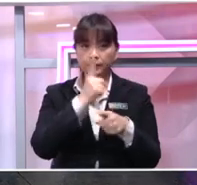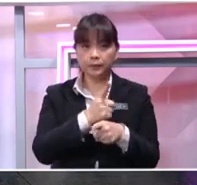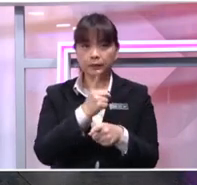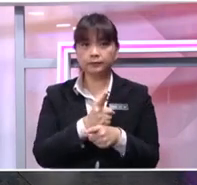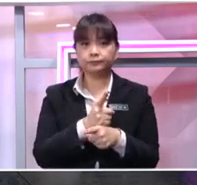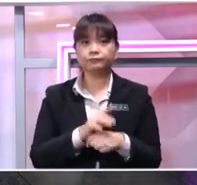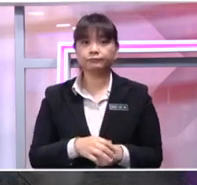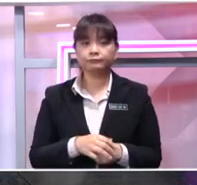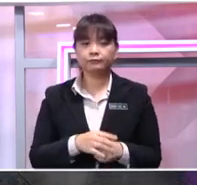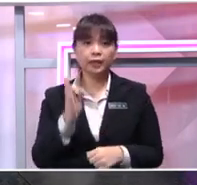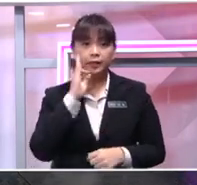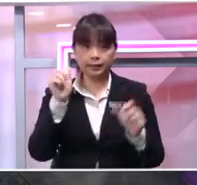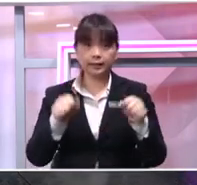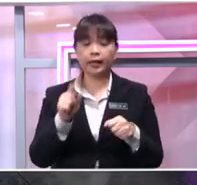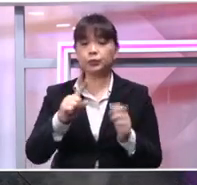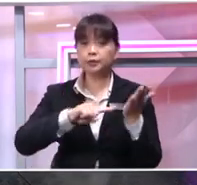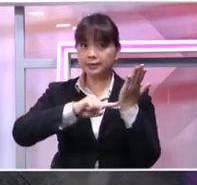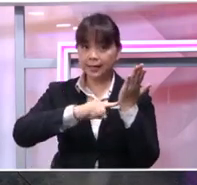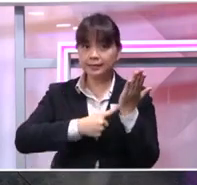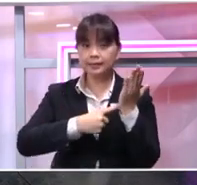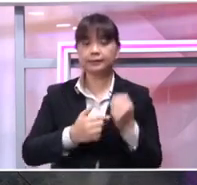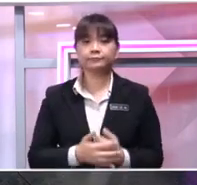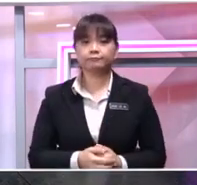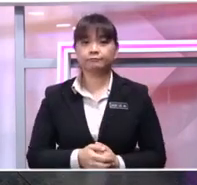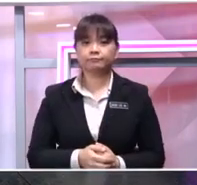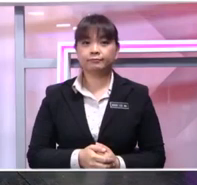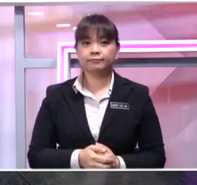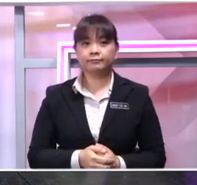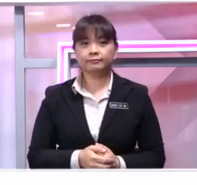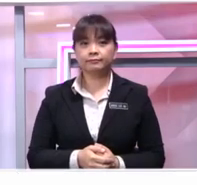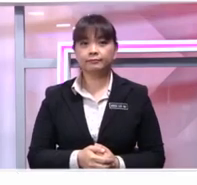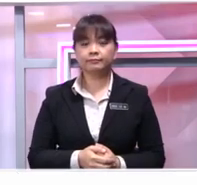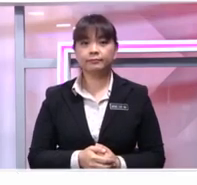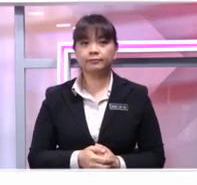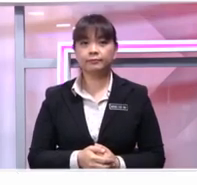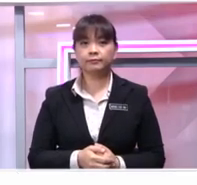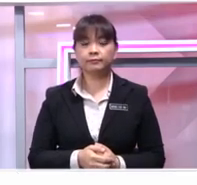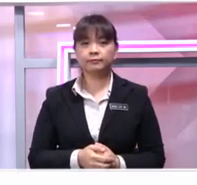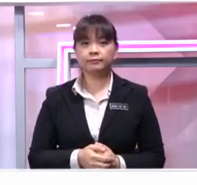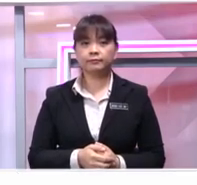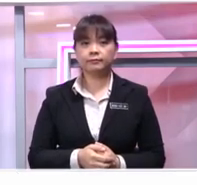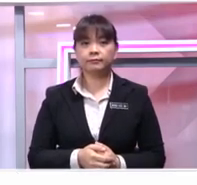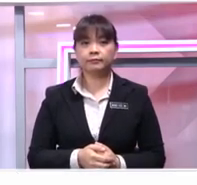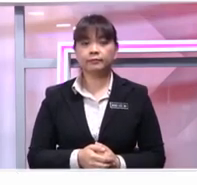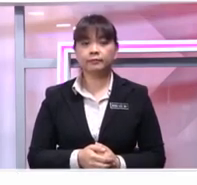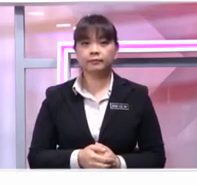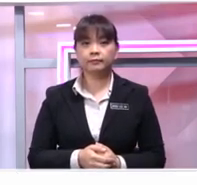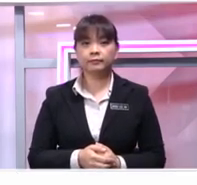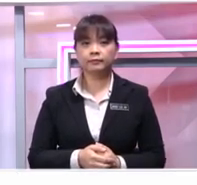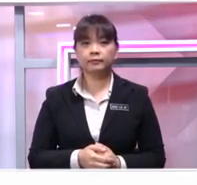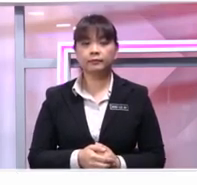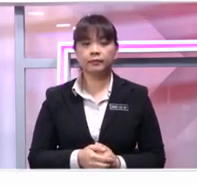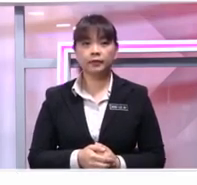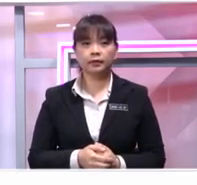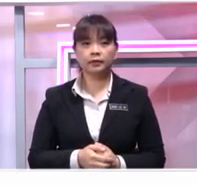you start? Yes. Alicia, 16. Mm-hmm. Can you? I spend a